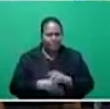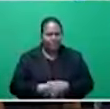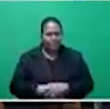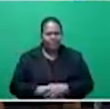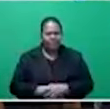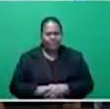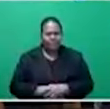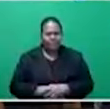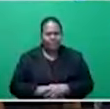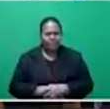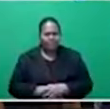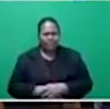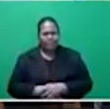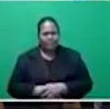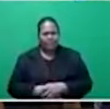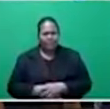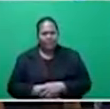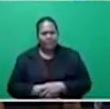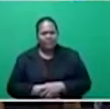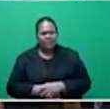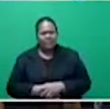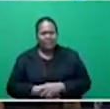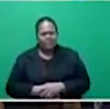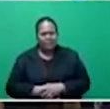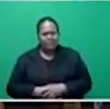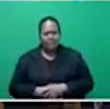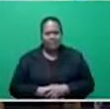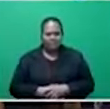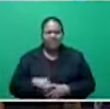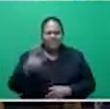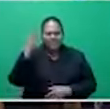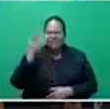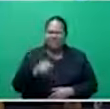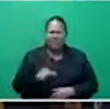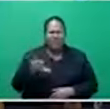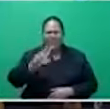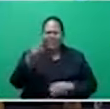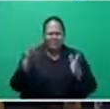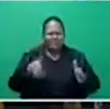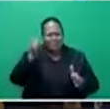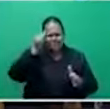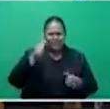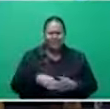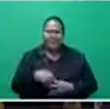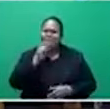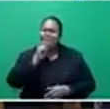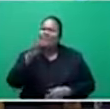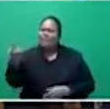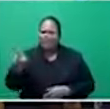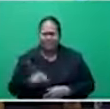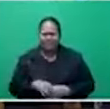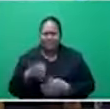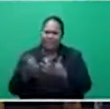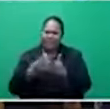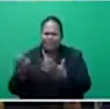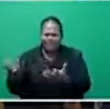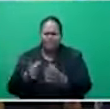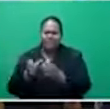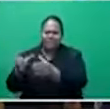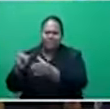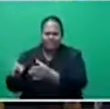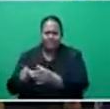house. Mr. Speaker, sir, it was on Facebook. It's well known. It's okay. Mr. Speaker, sir, with other people, they were there.